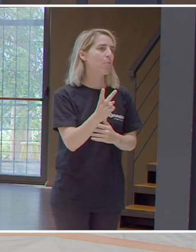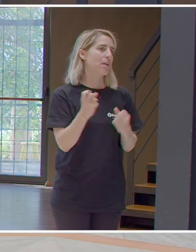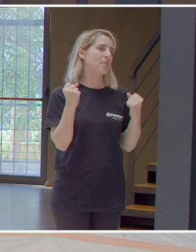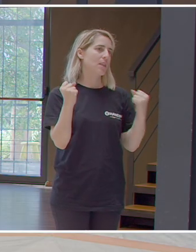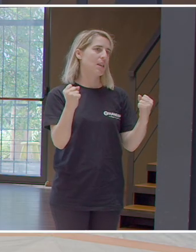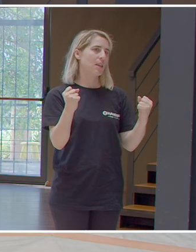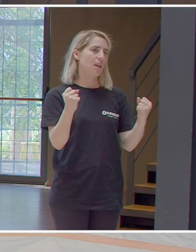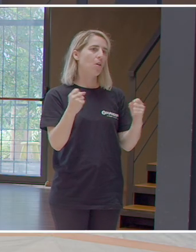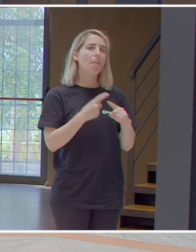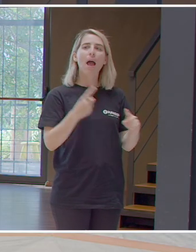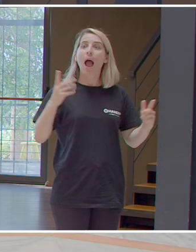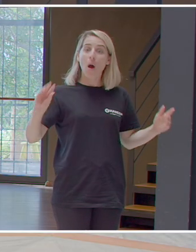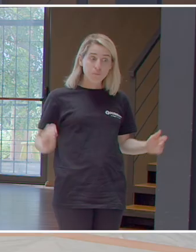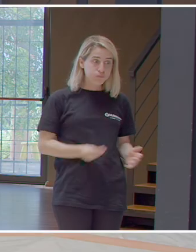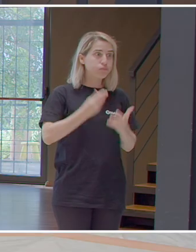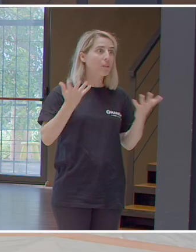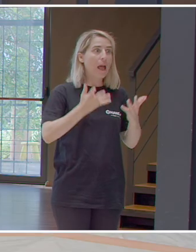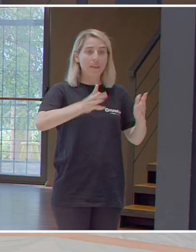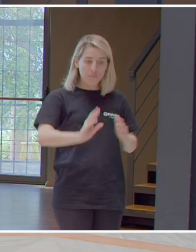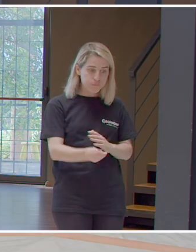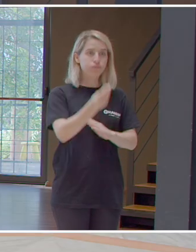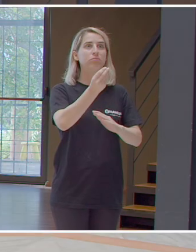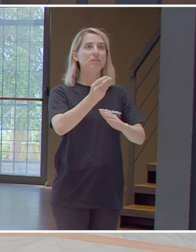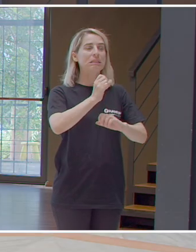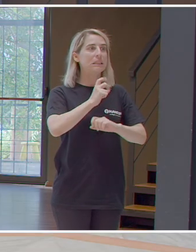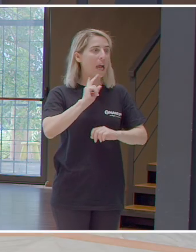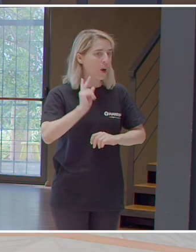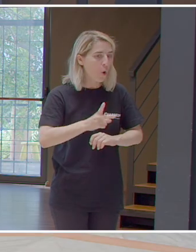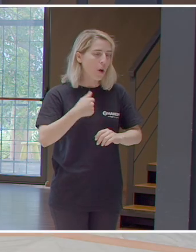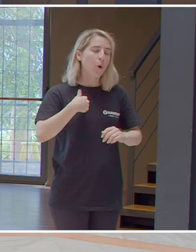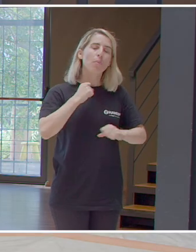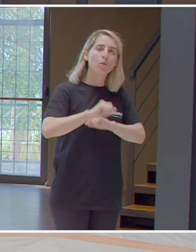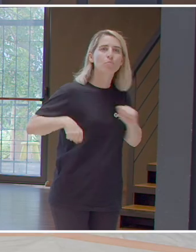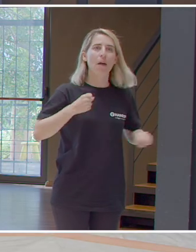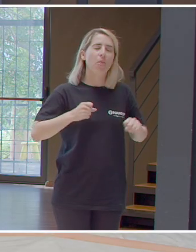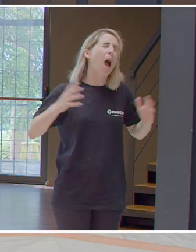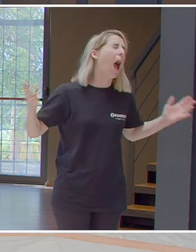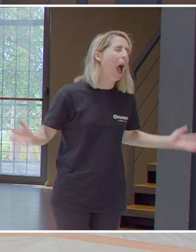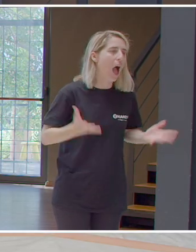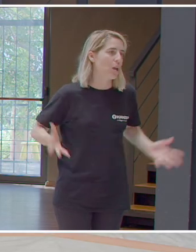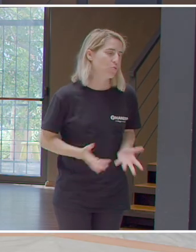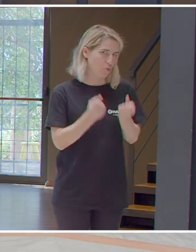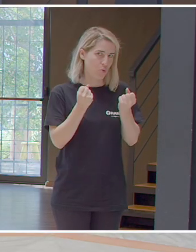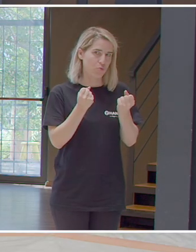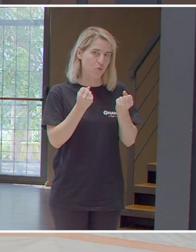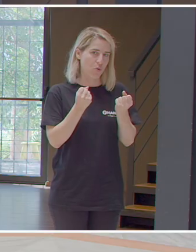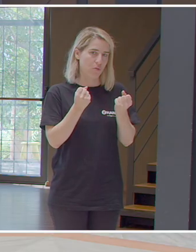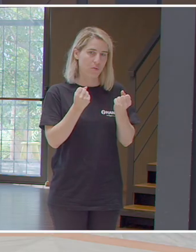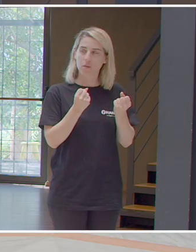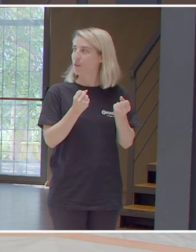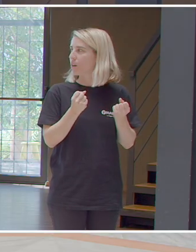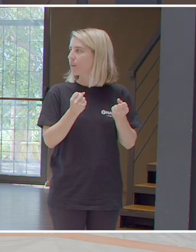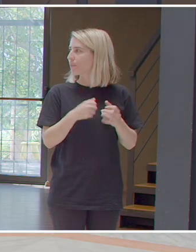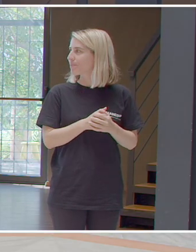that needs to go wrong in the first place to act on and to try to make it work again.